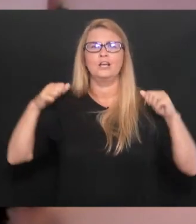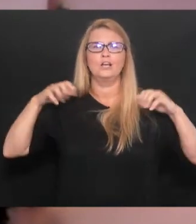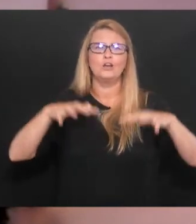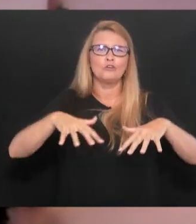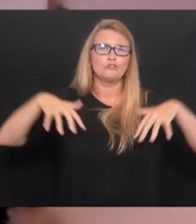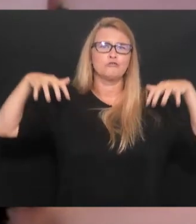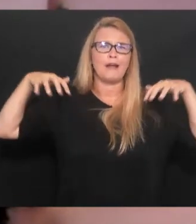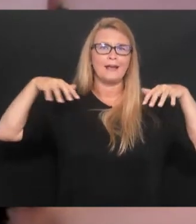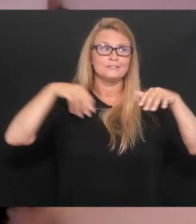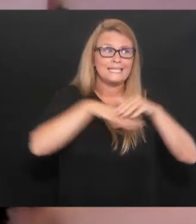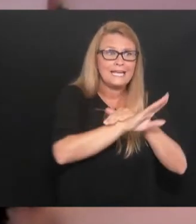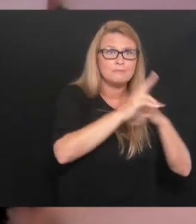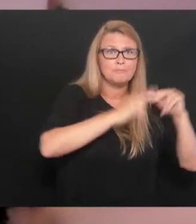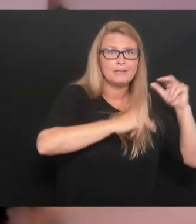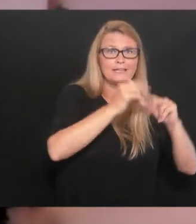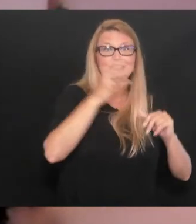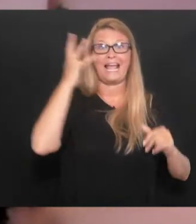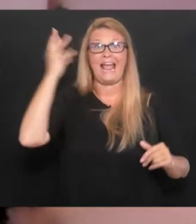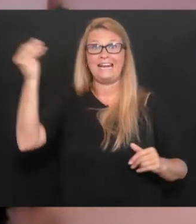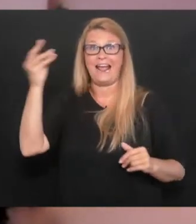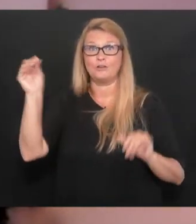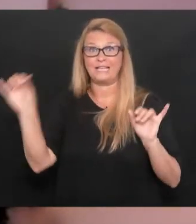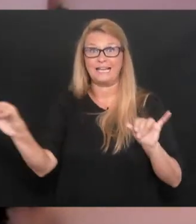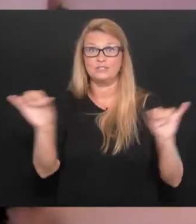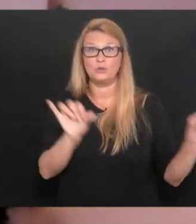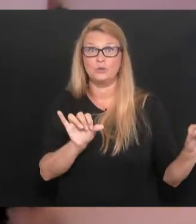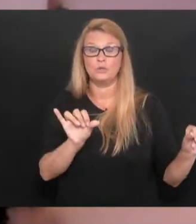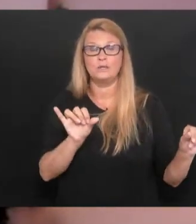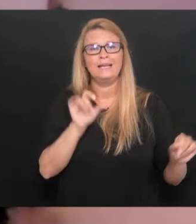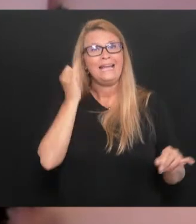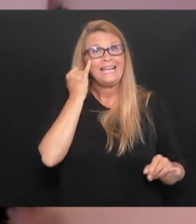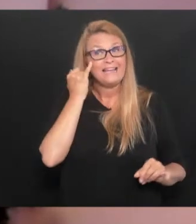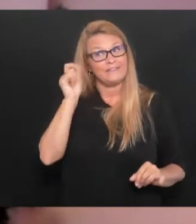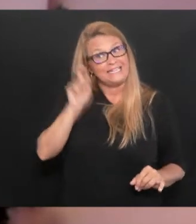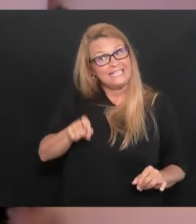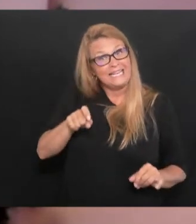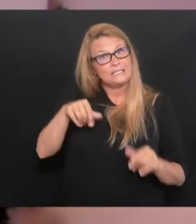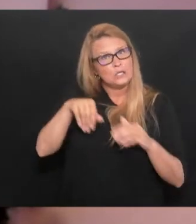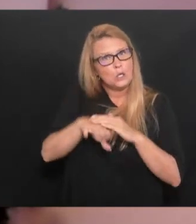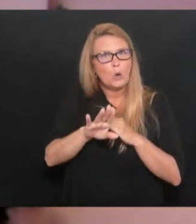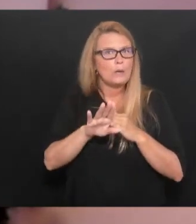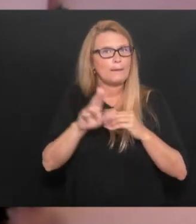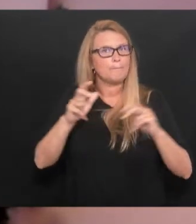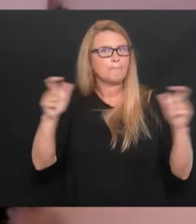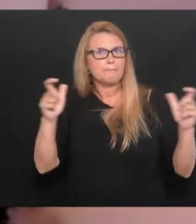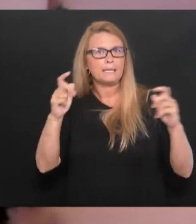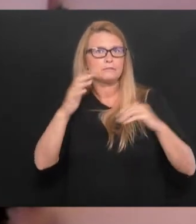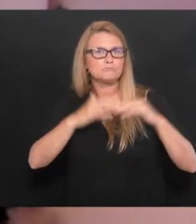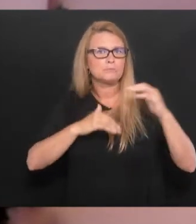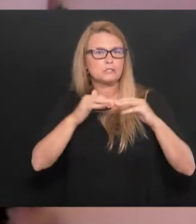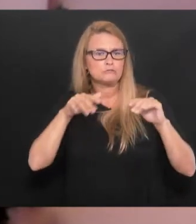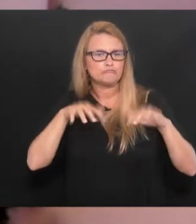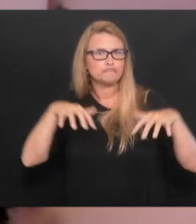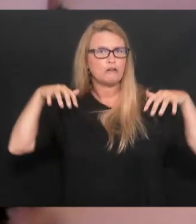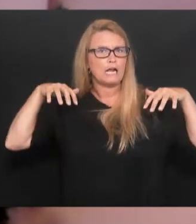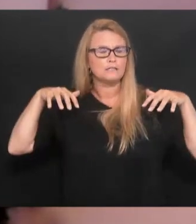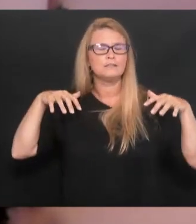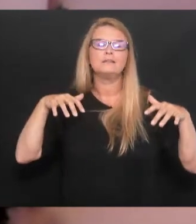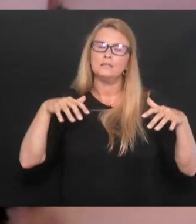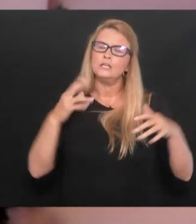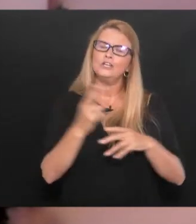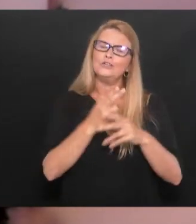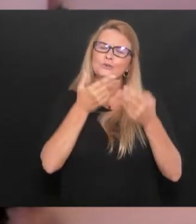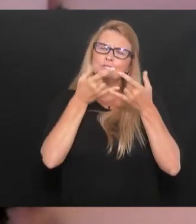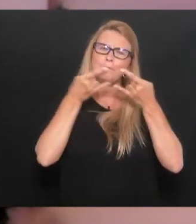crowds indoors or outdoors. And if you need to go there, then I would be considering wearing a mask if you